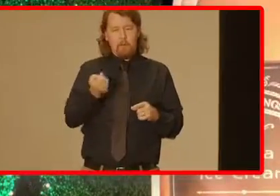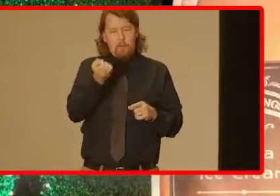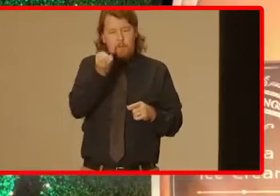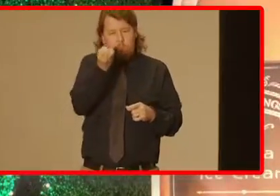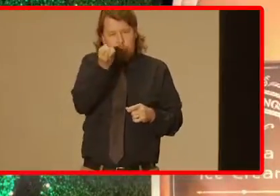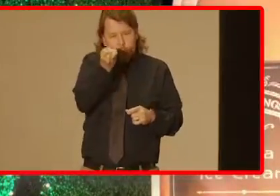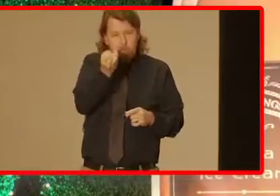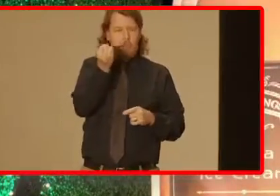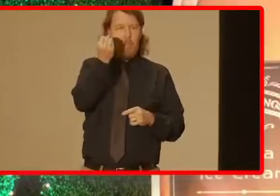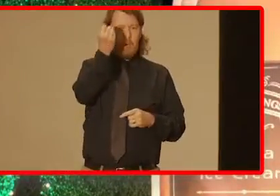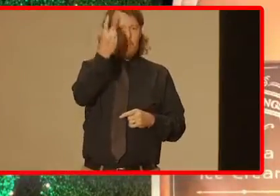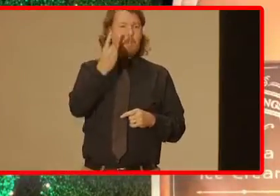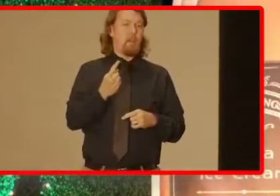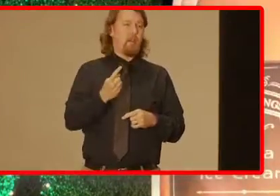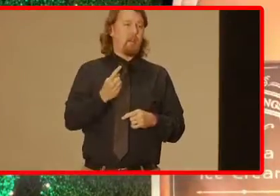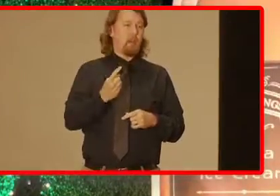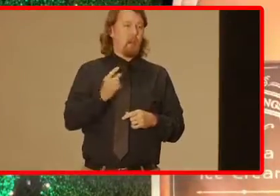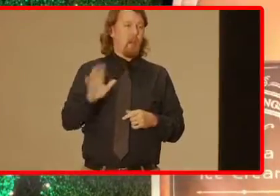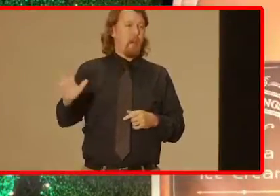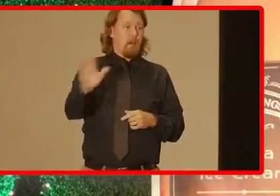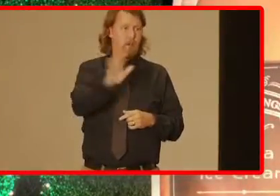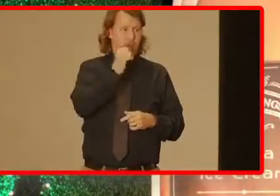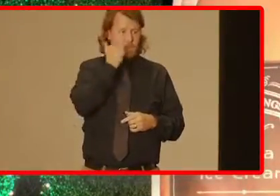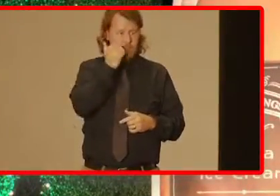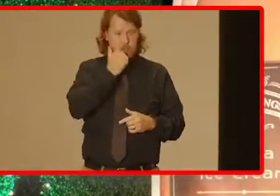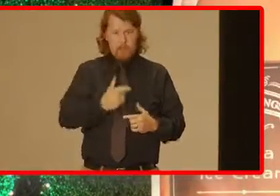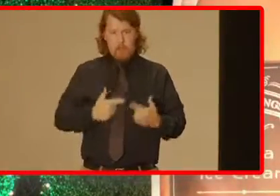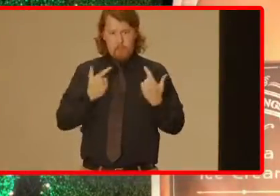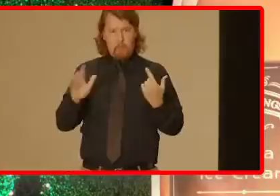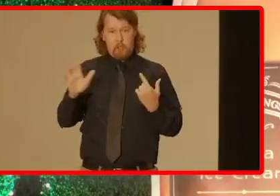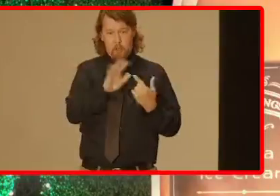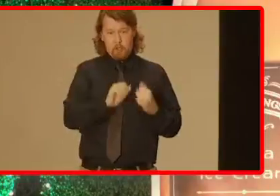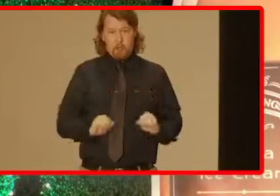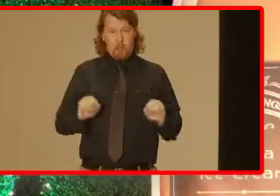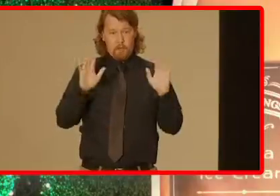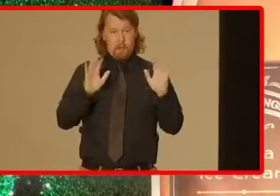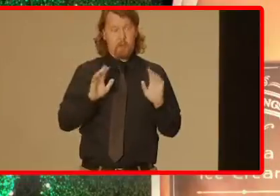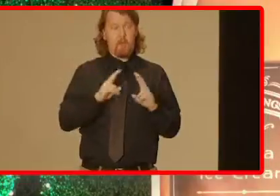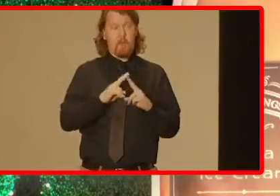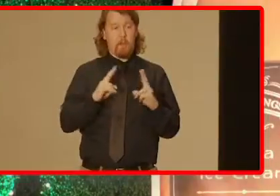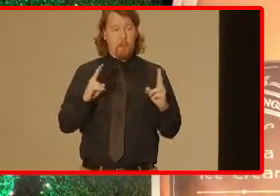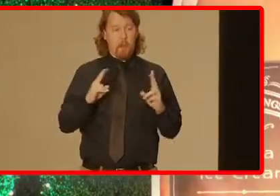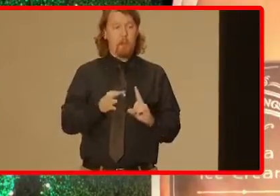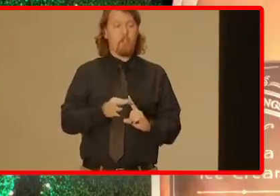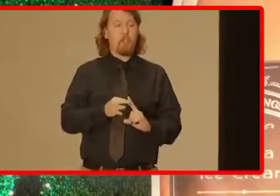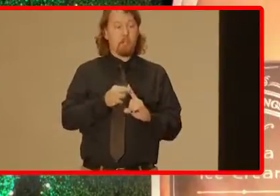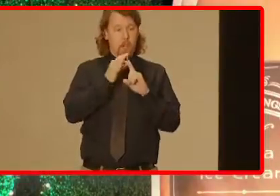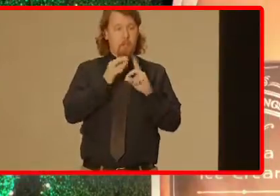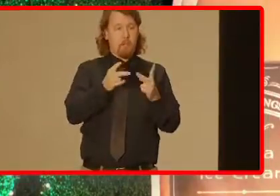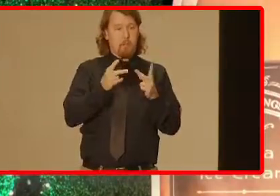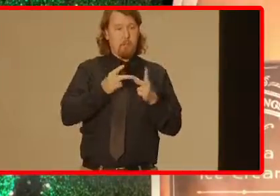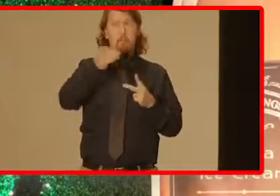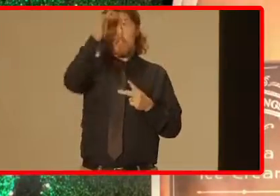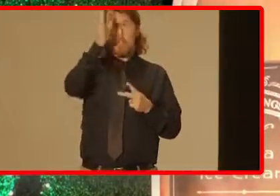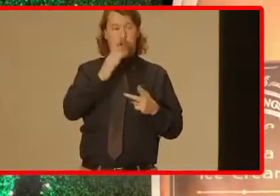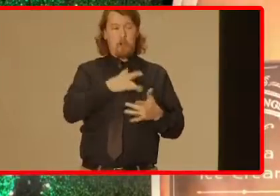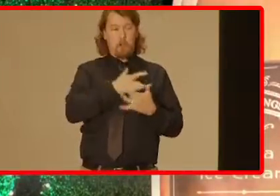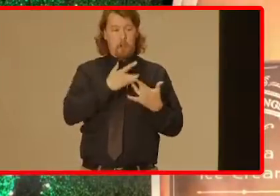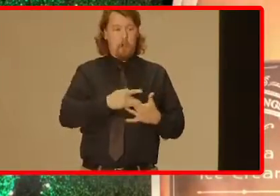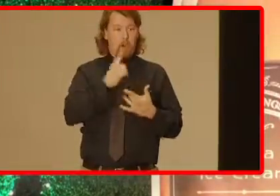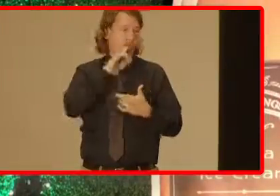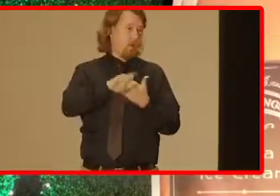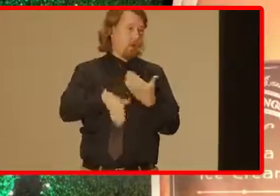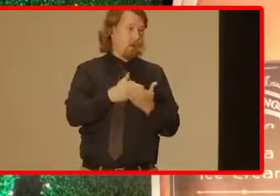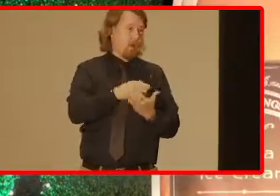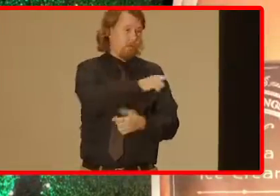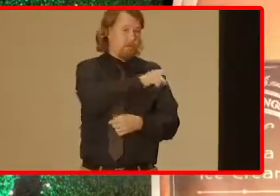daily lives and the sacrifices that you make. And I think there's a special place in God's heart for all of you. So thank you for being